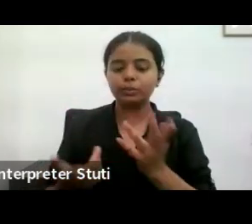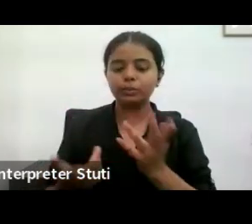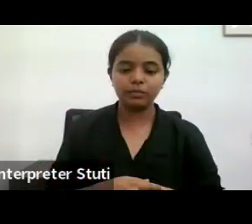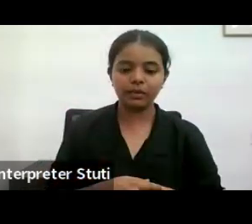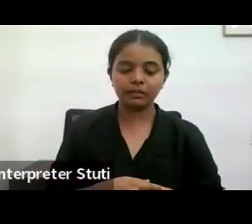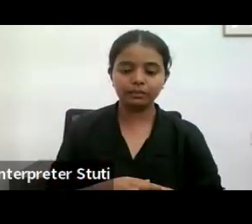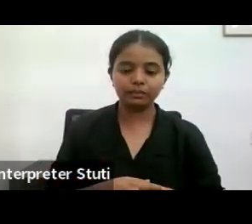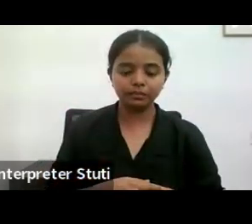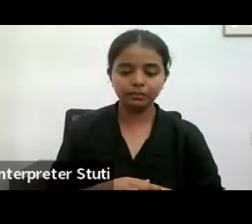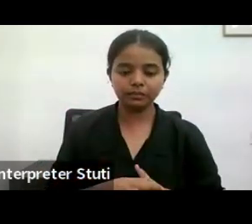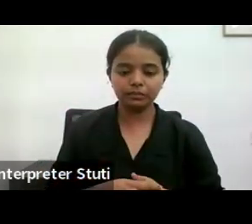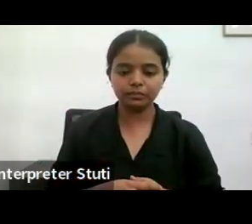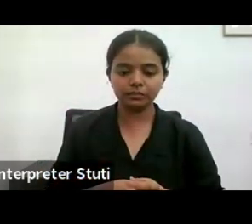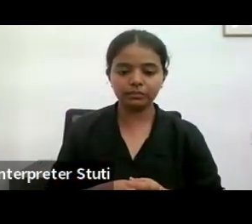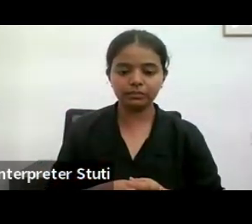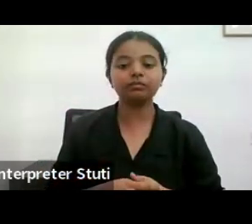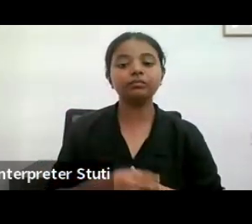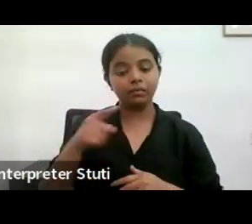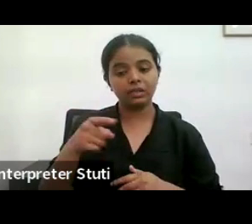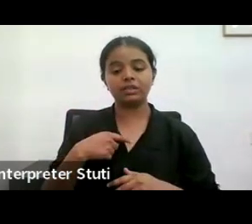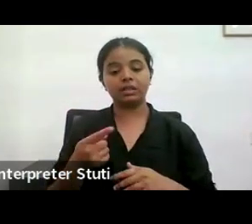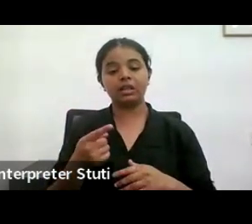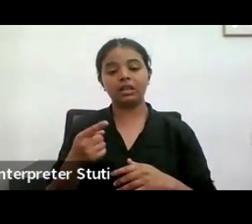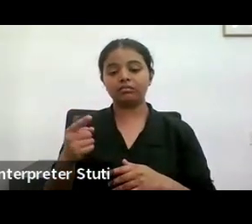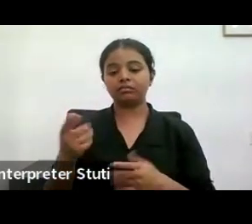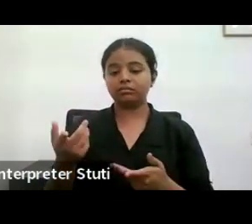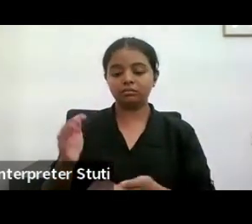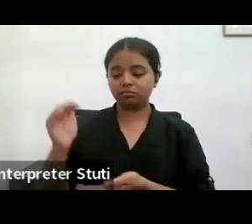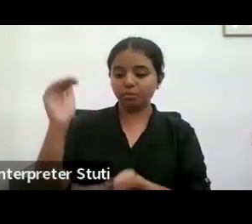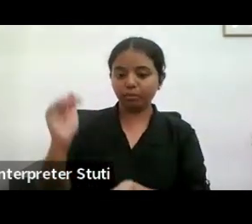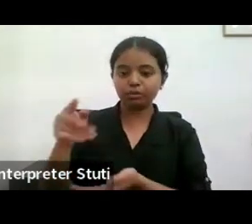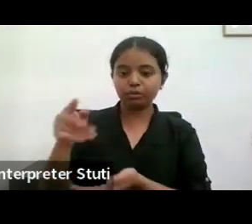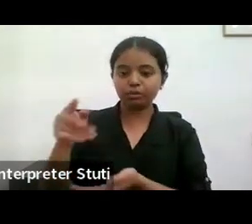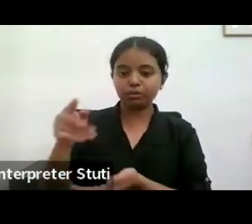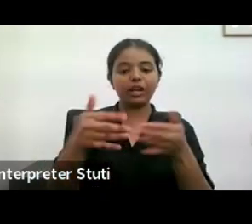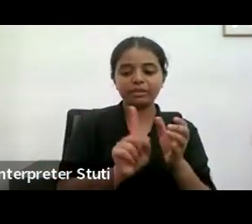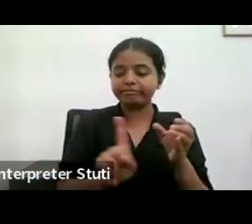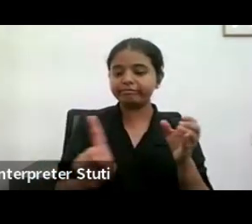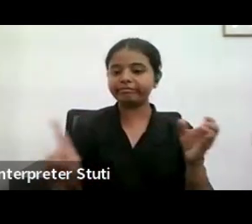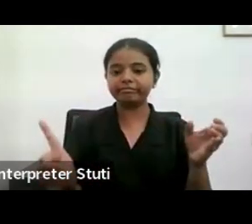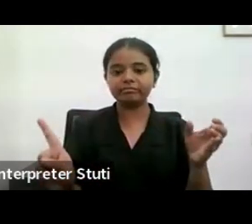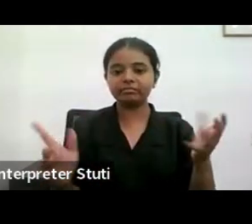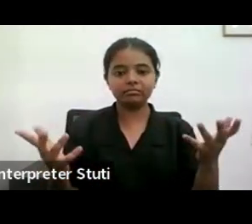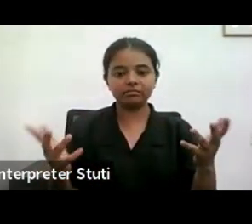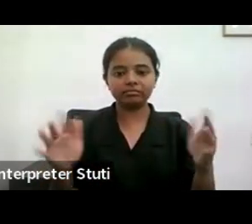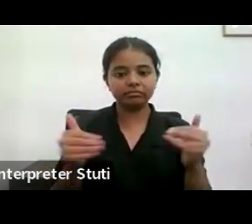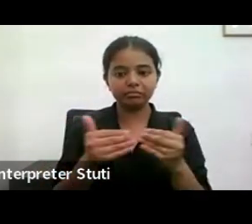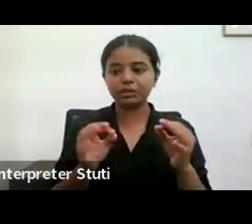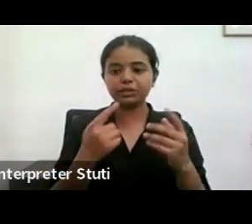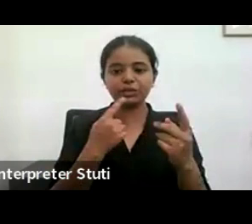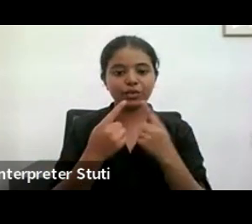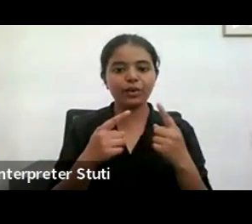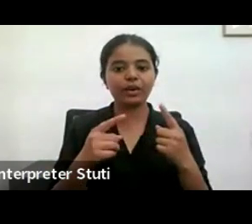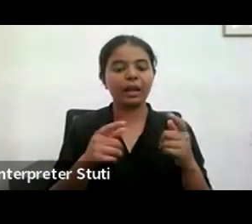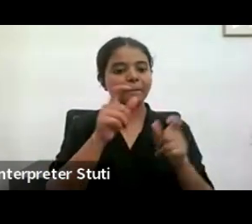that the community, is having an opportunity to really have interactions with all different people, all